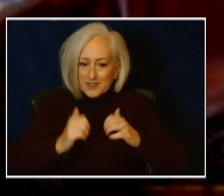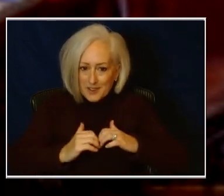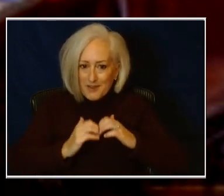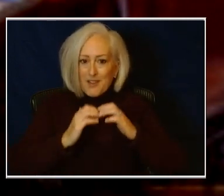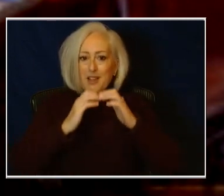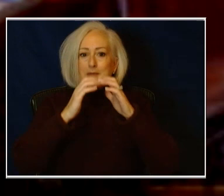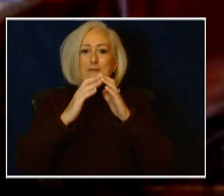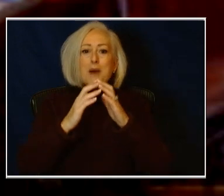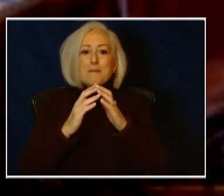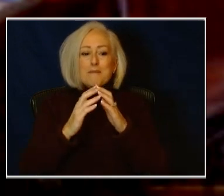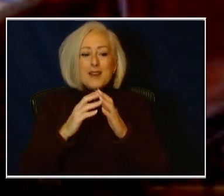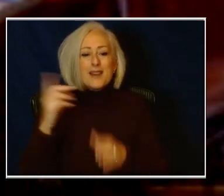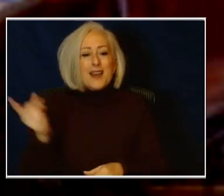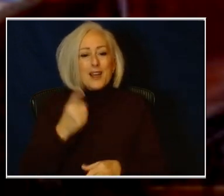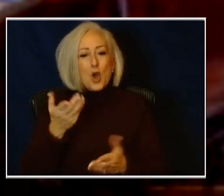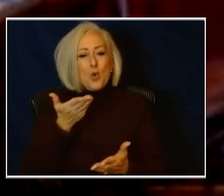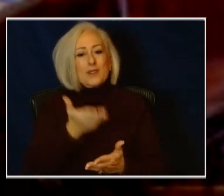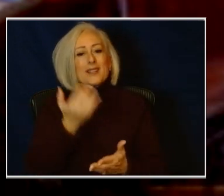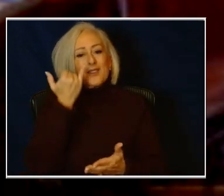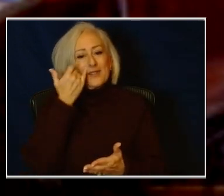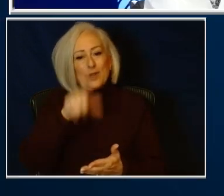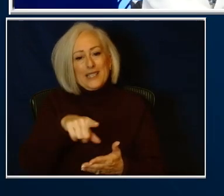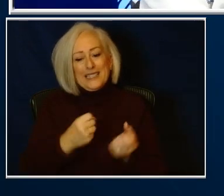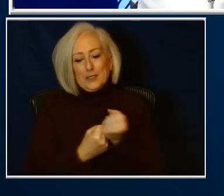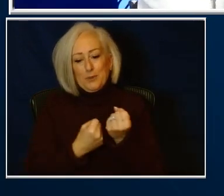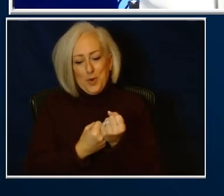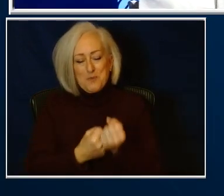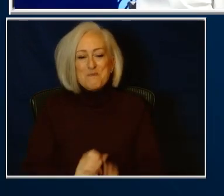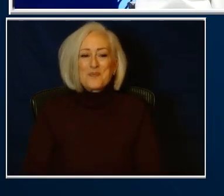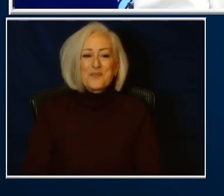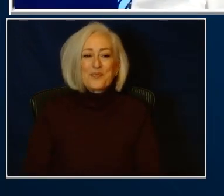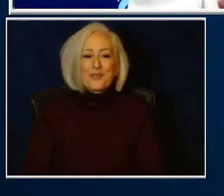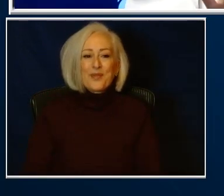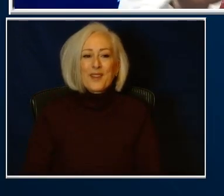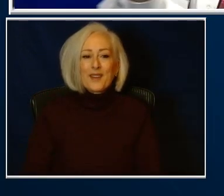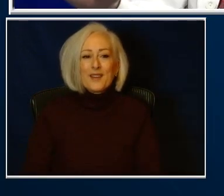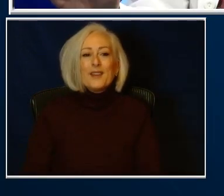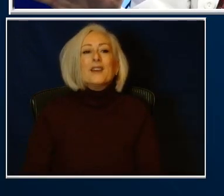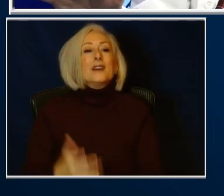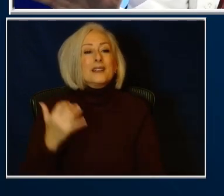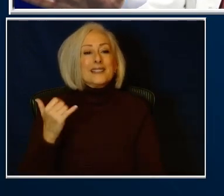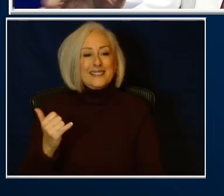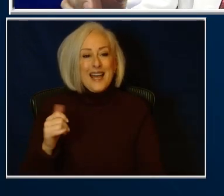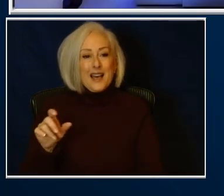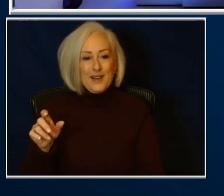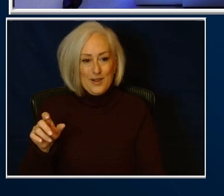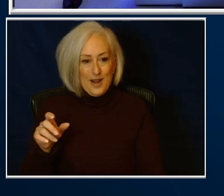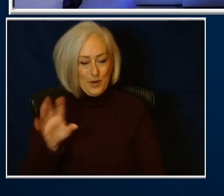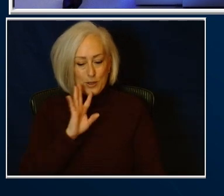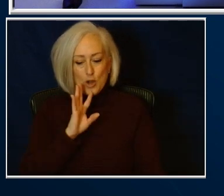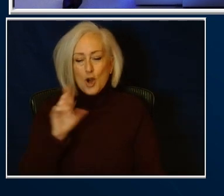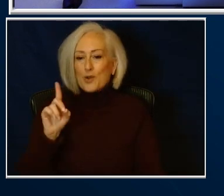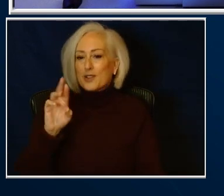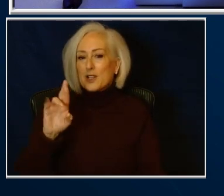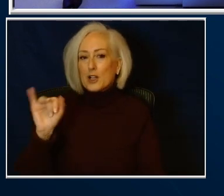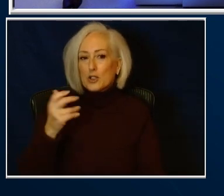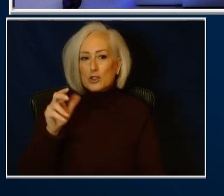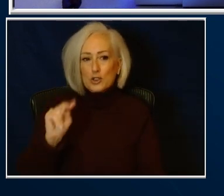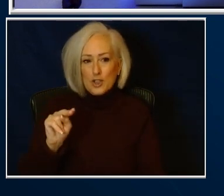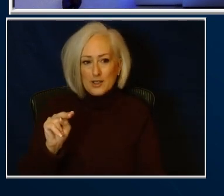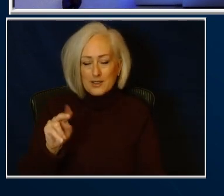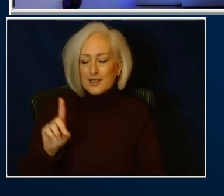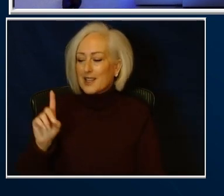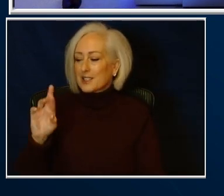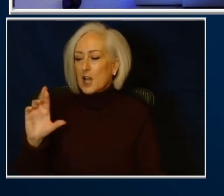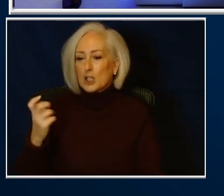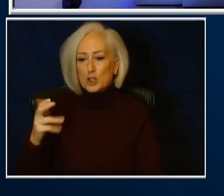when we need their support. All right, so we're going to pivot from this. I want to talk to Dr. Jensen and Dr. Jensen both about this. This feels